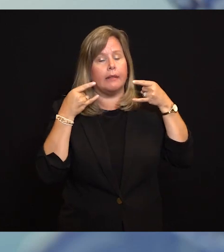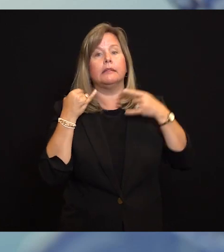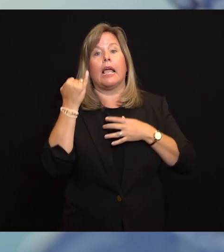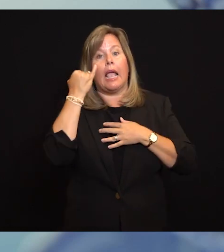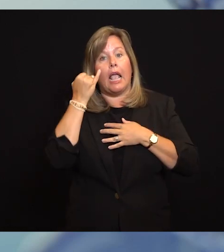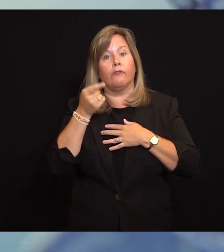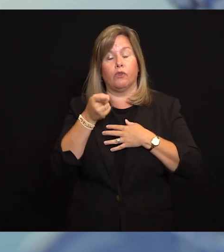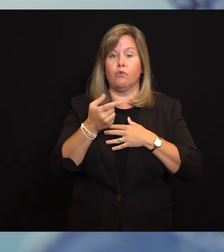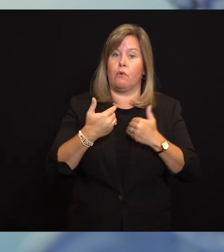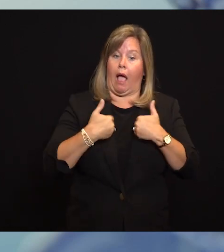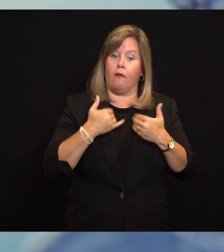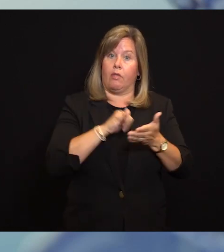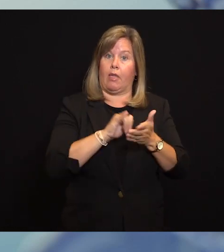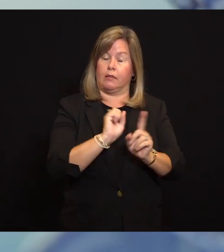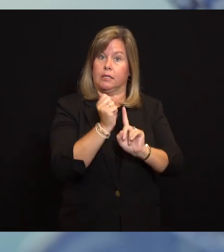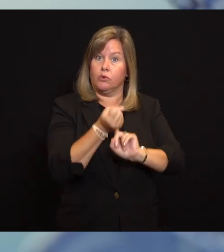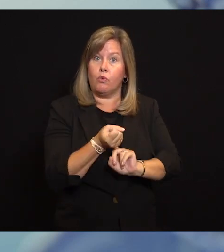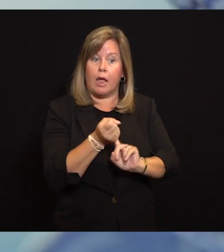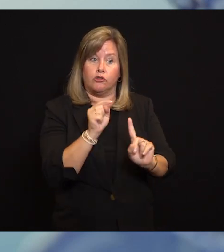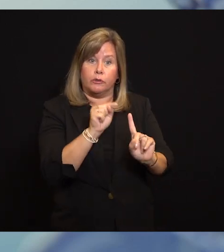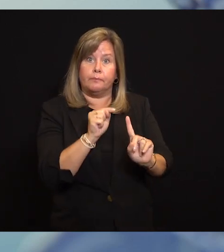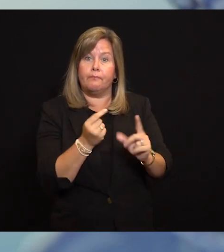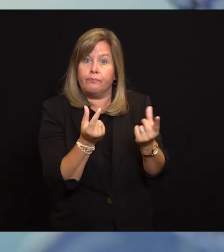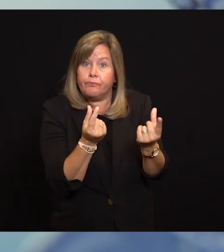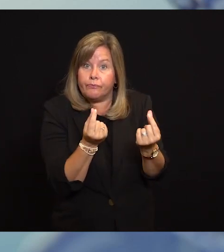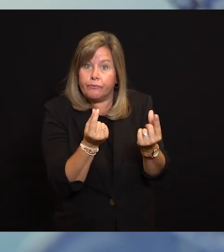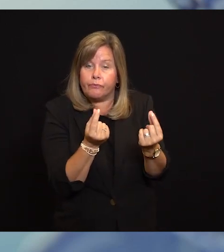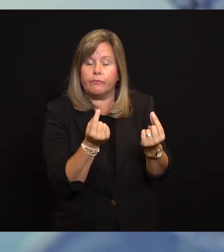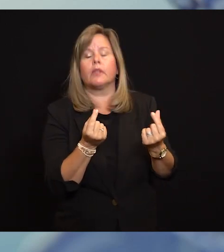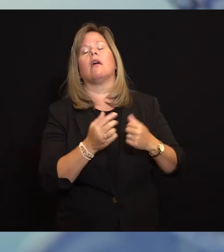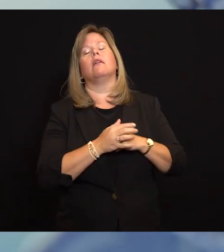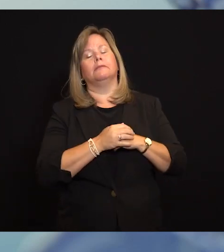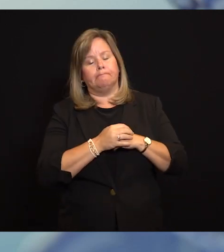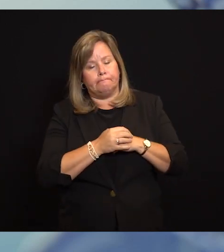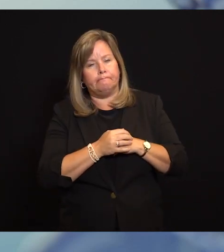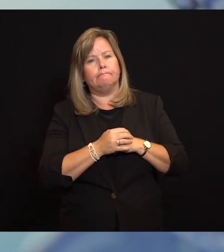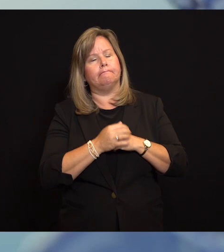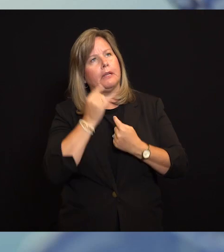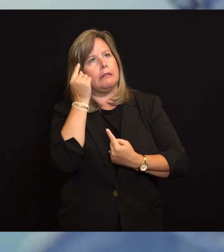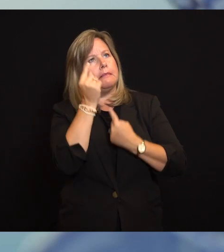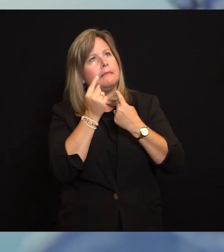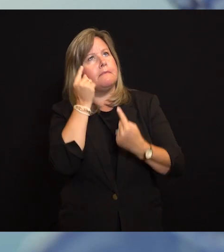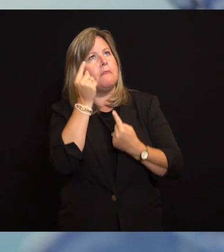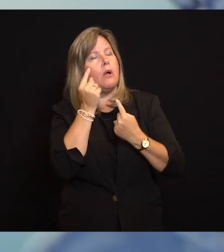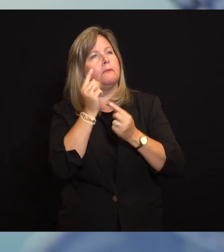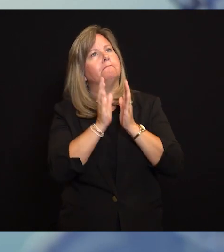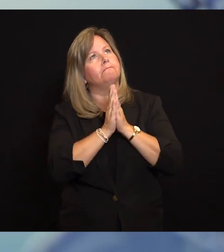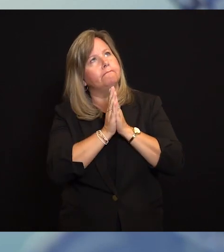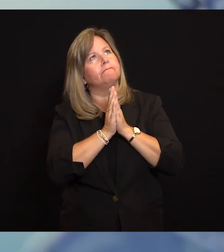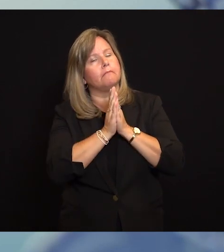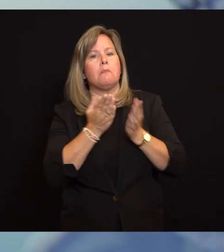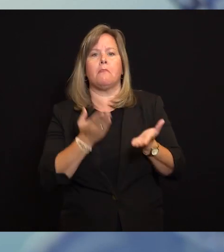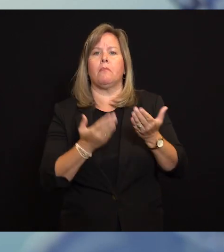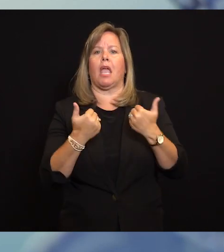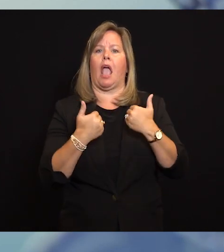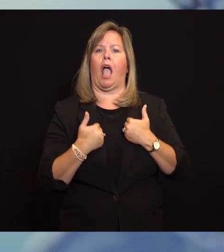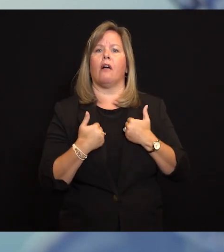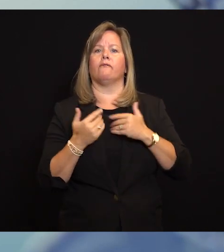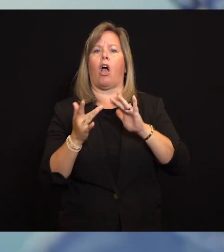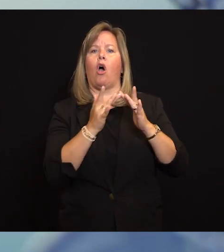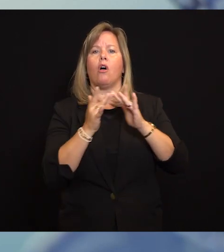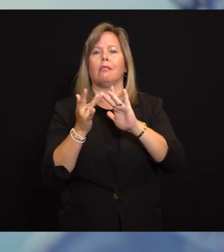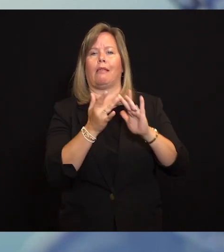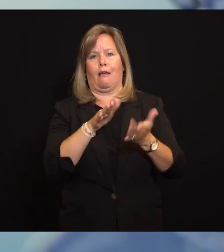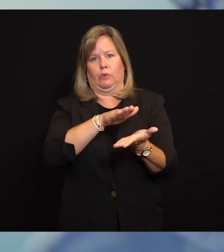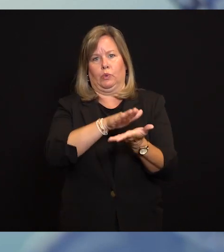reason is not capable of wearing a mask, then I want you to strongly consider the virtual option. Also, if you